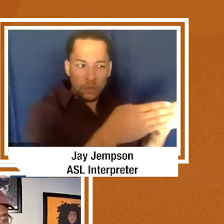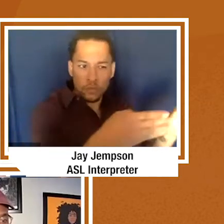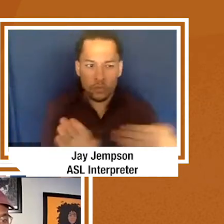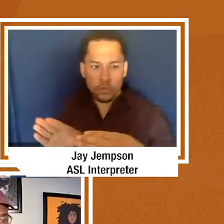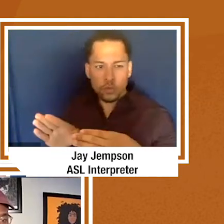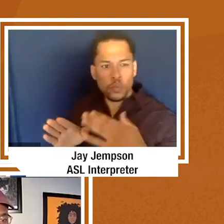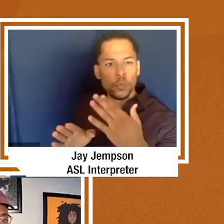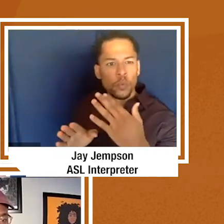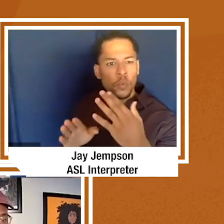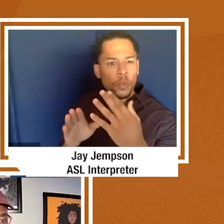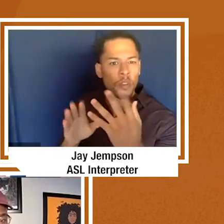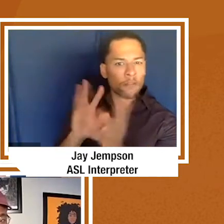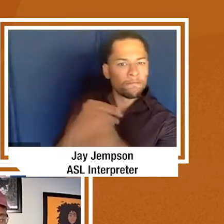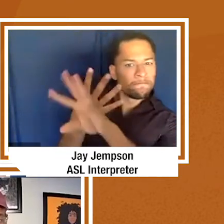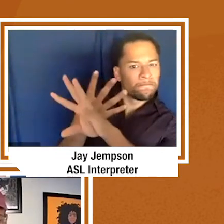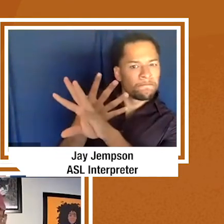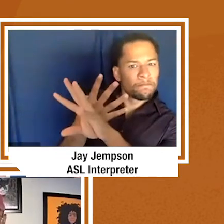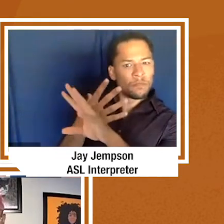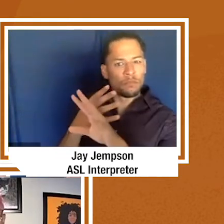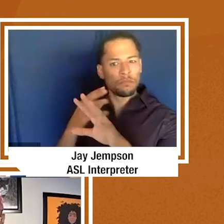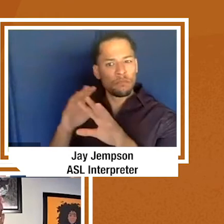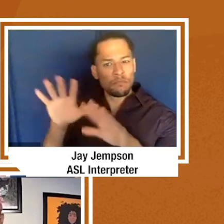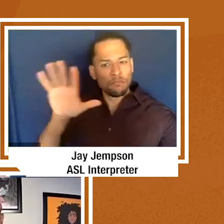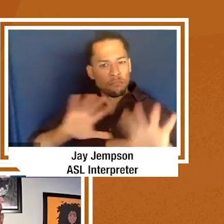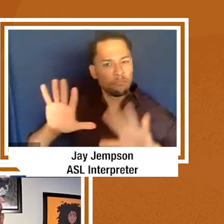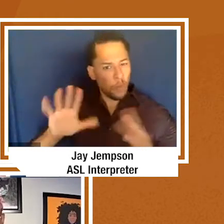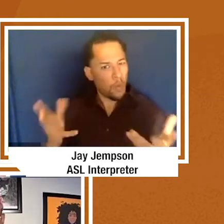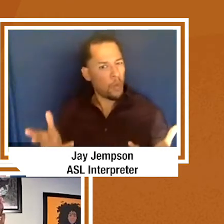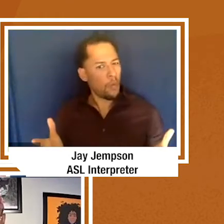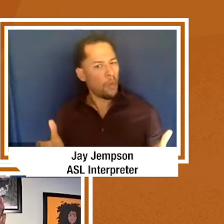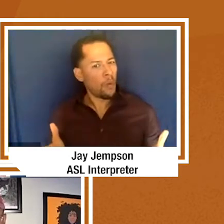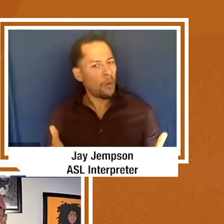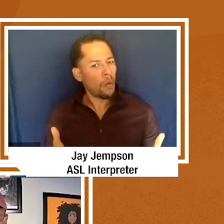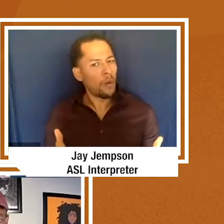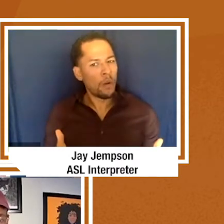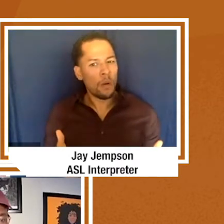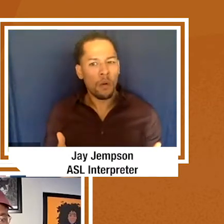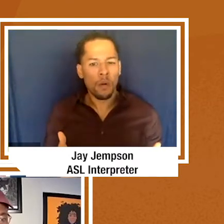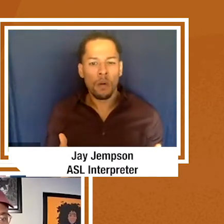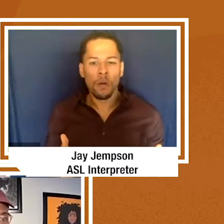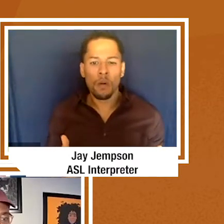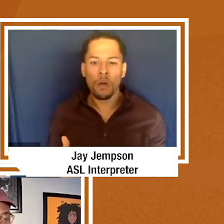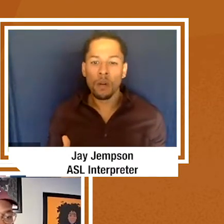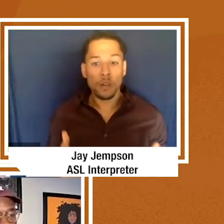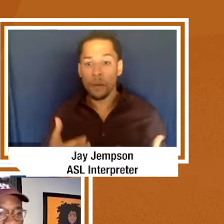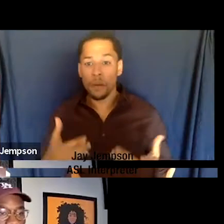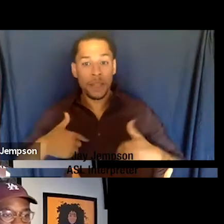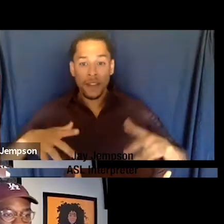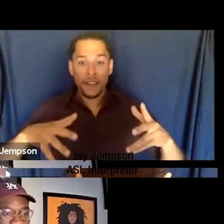a presenter can invest in an artist to be able to do that work as well. So, you